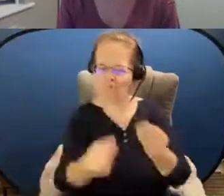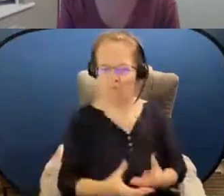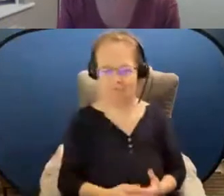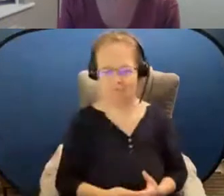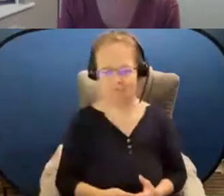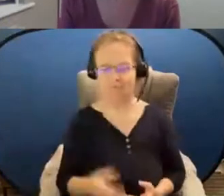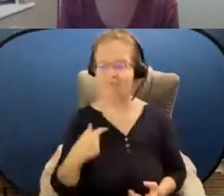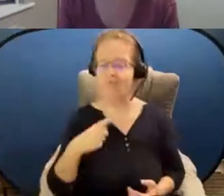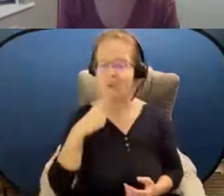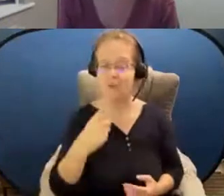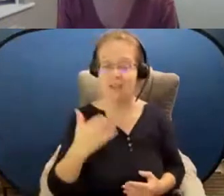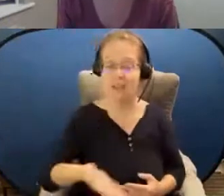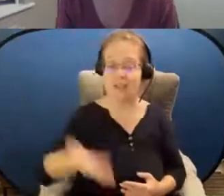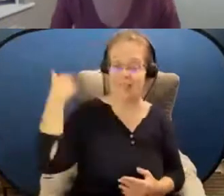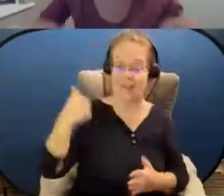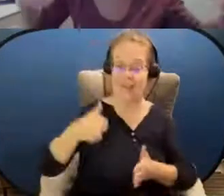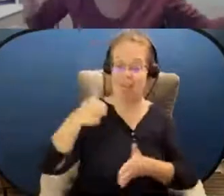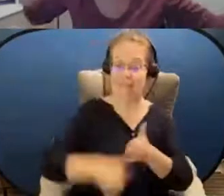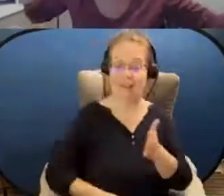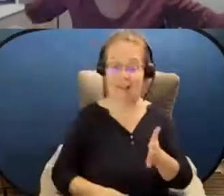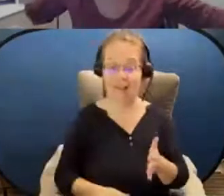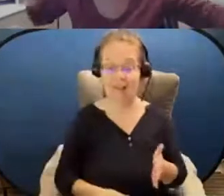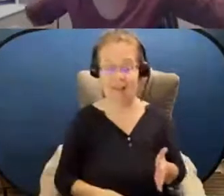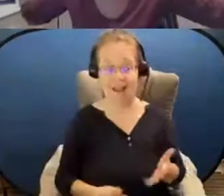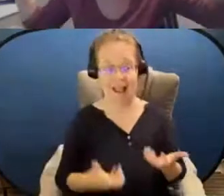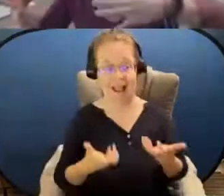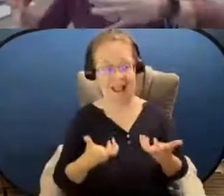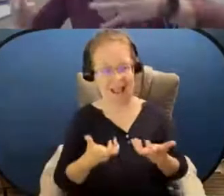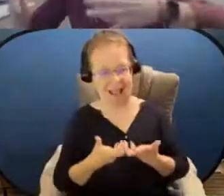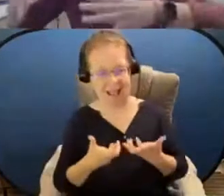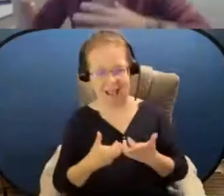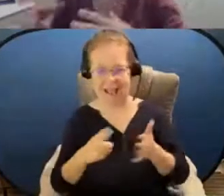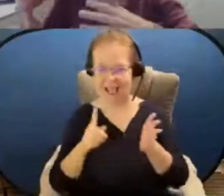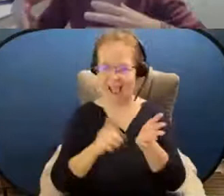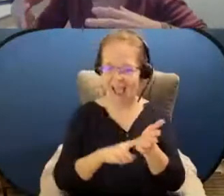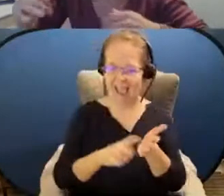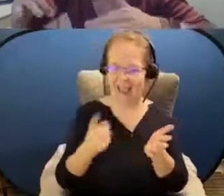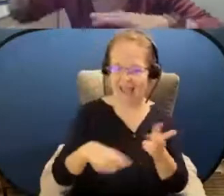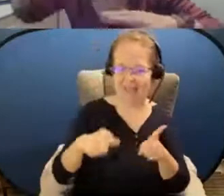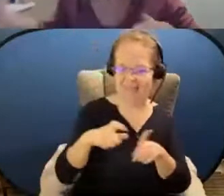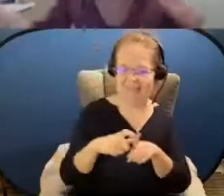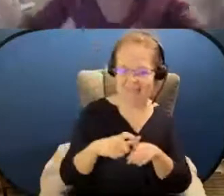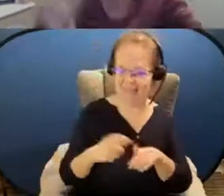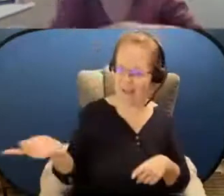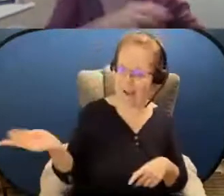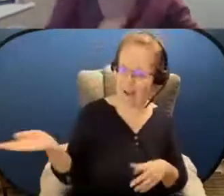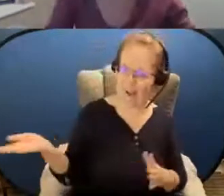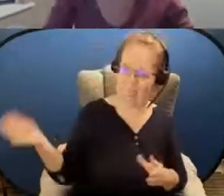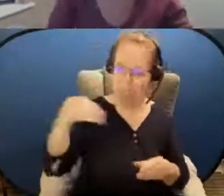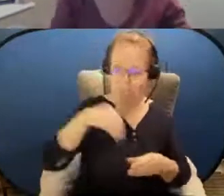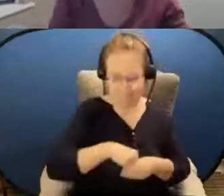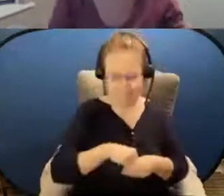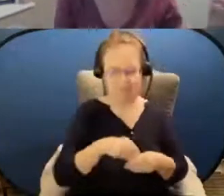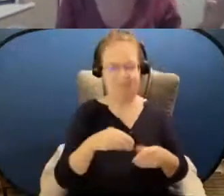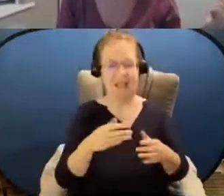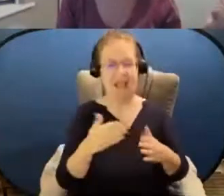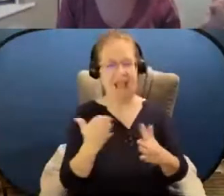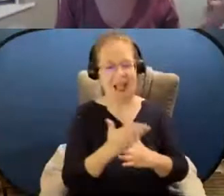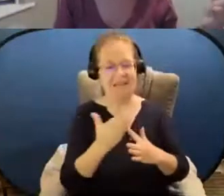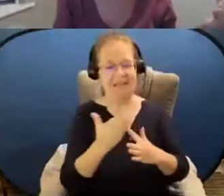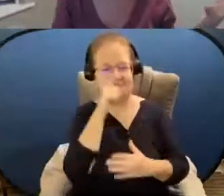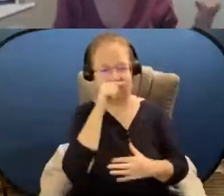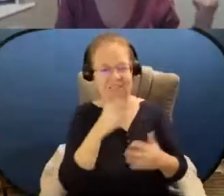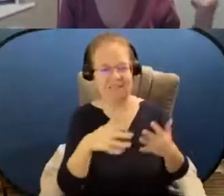we said at the beginning, how can we bring L&D into the accessibility community and vice versa? I